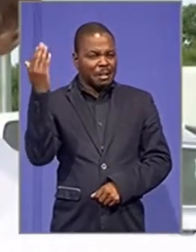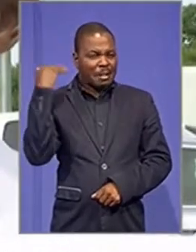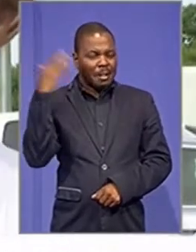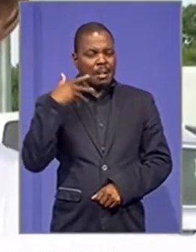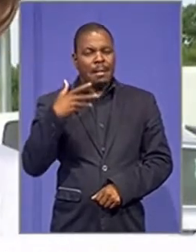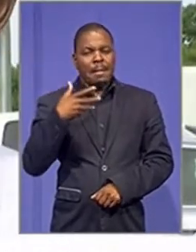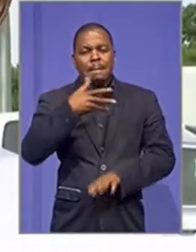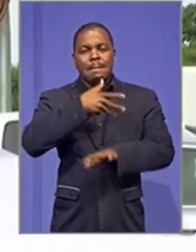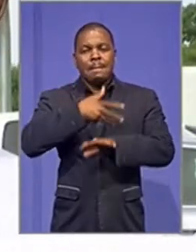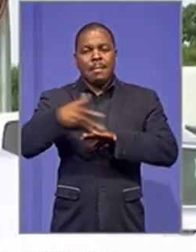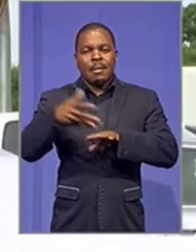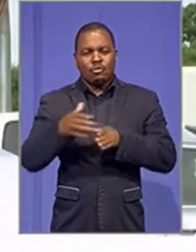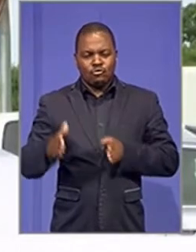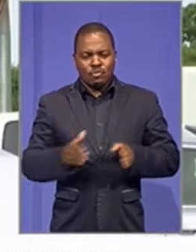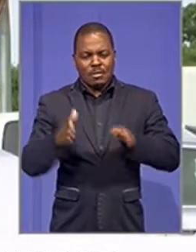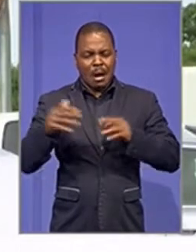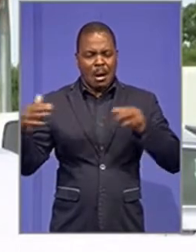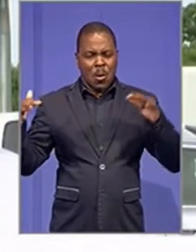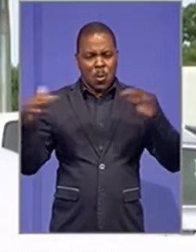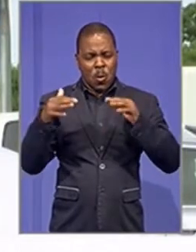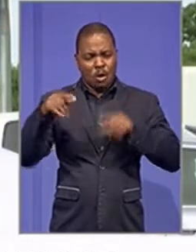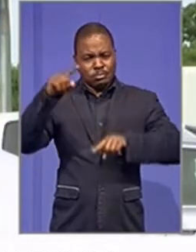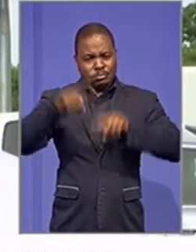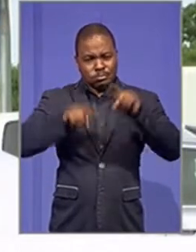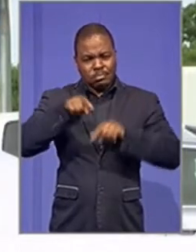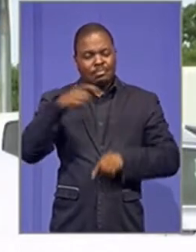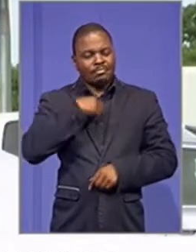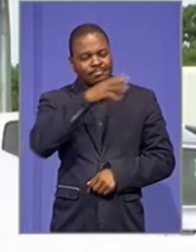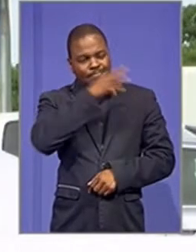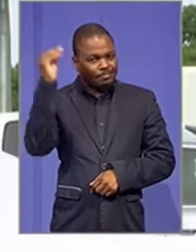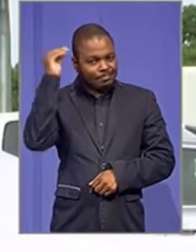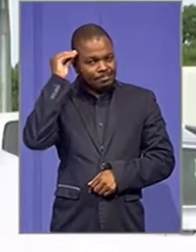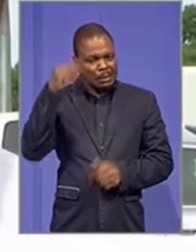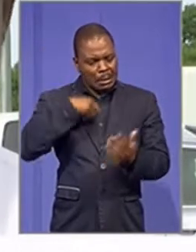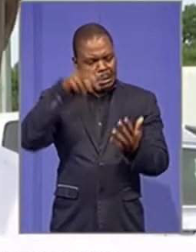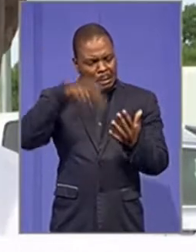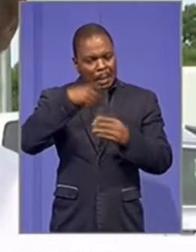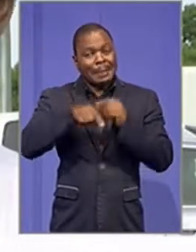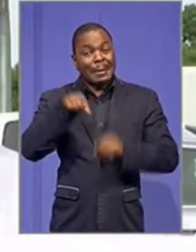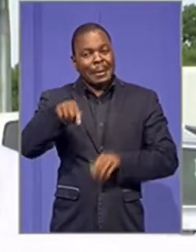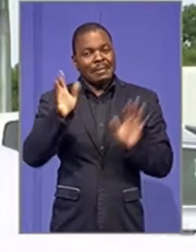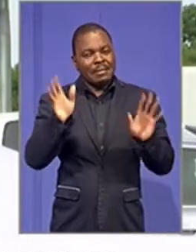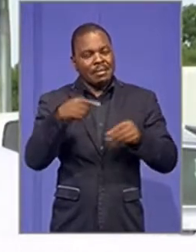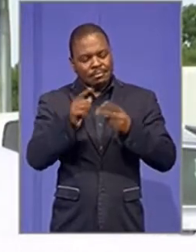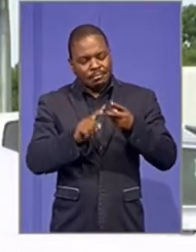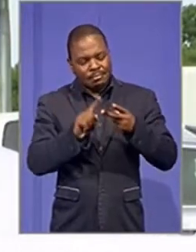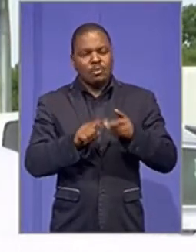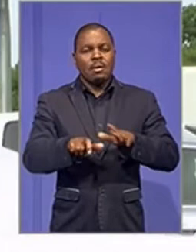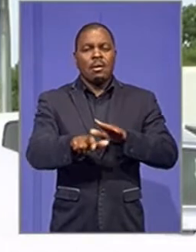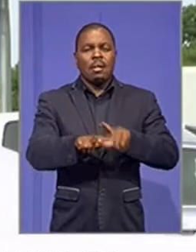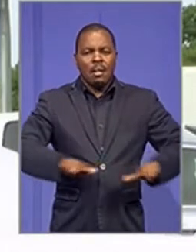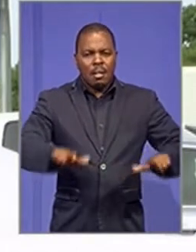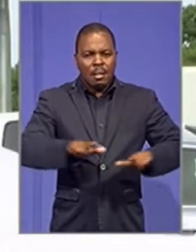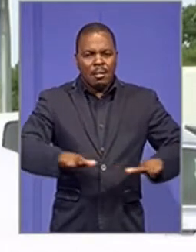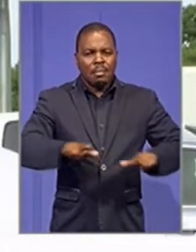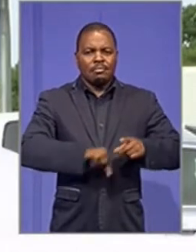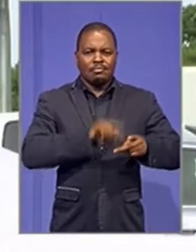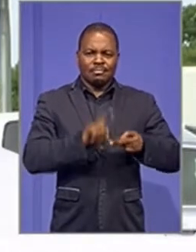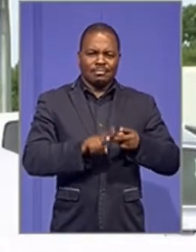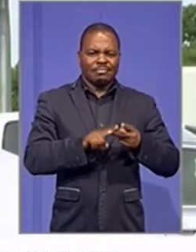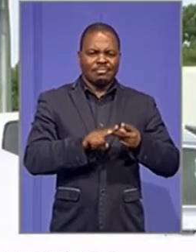River. And, you know, when you read about that battle, you know, about land and then even about, you know, all